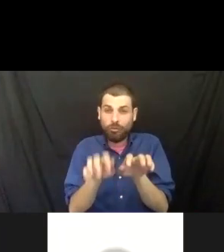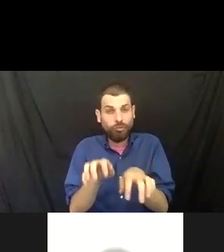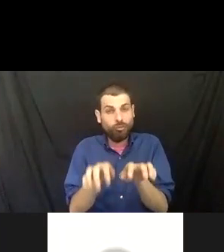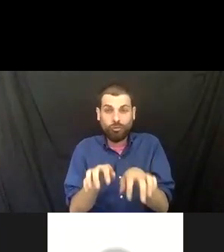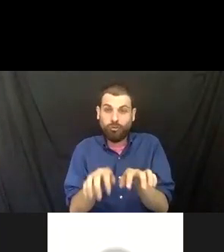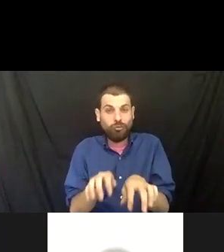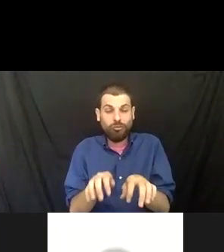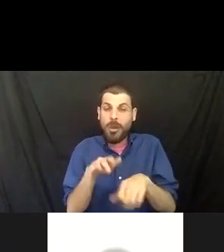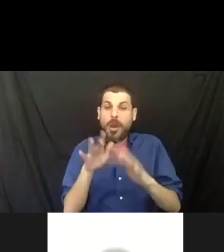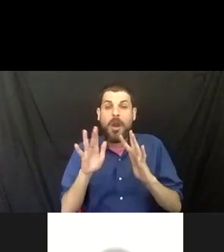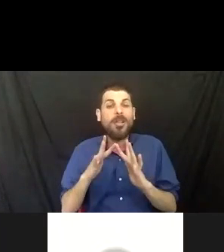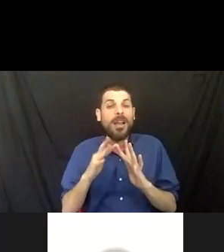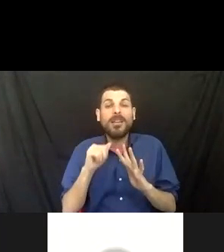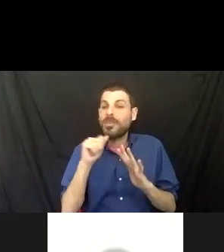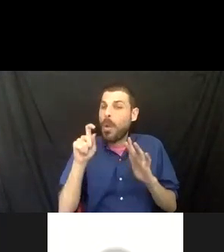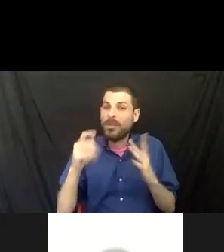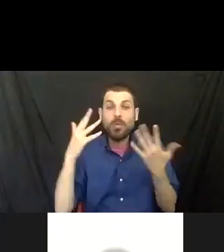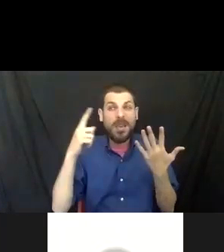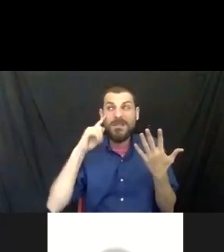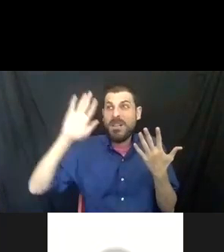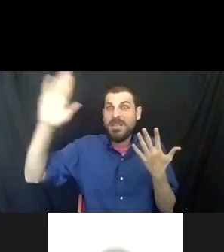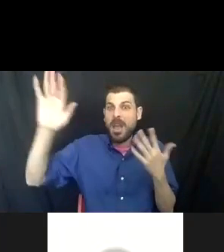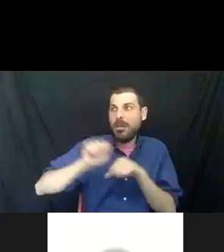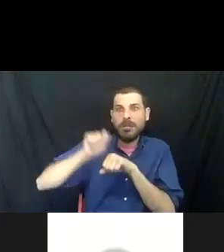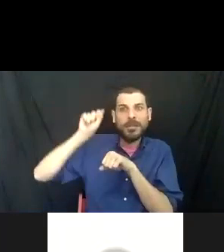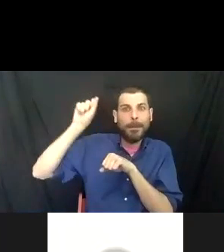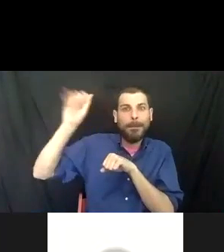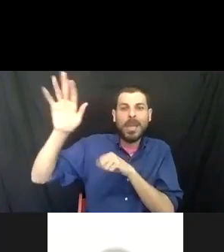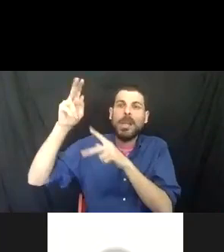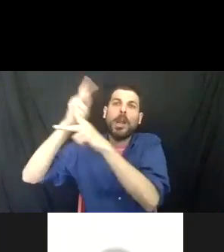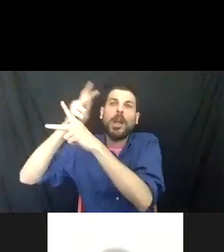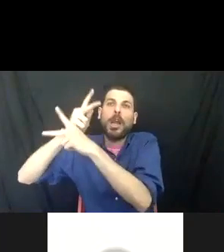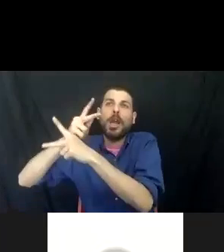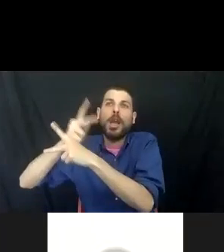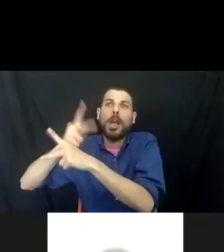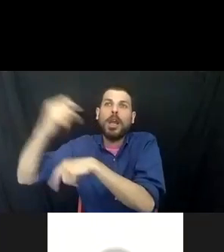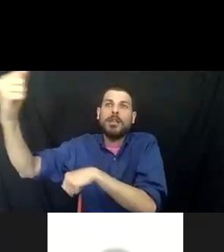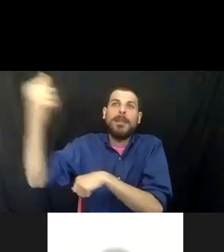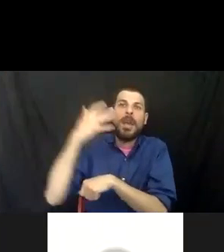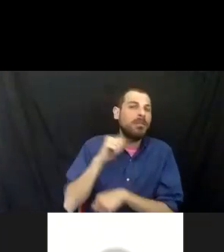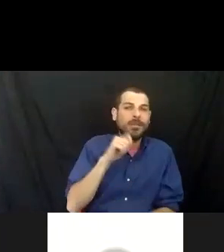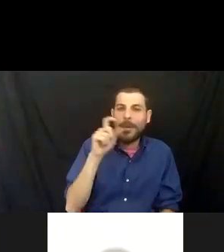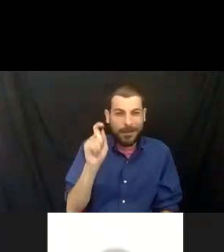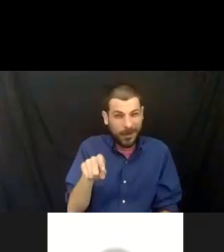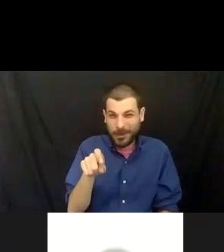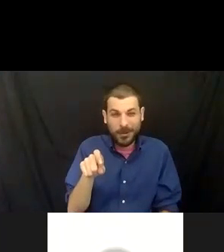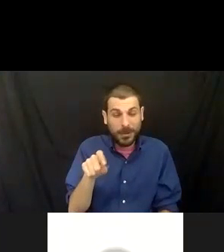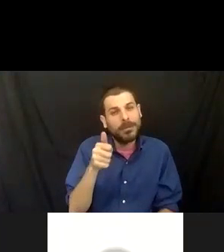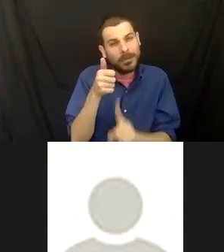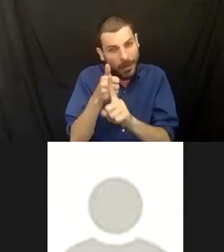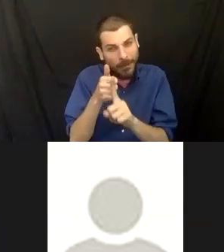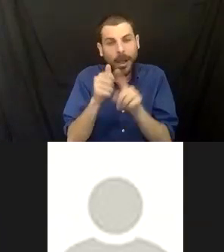they earned that they're using to calculate what their benefit would be, without having to